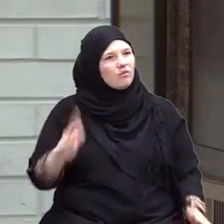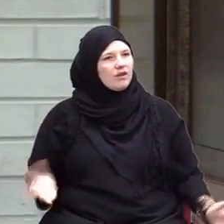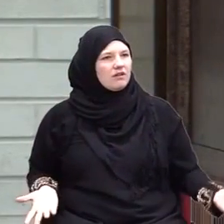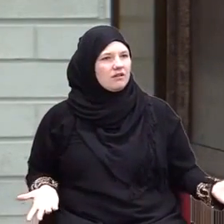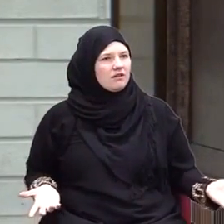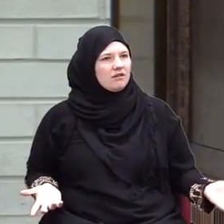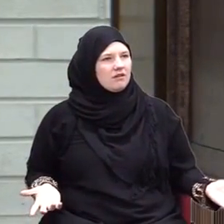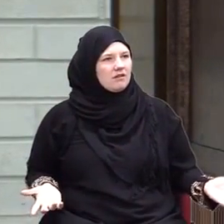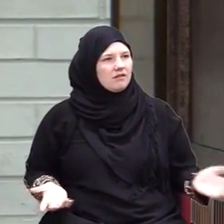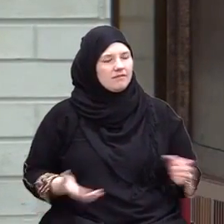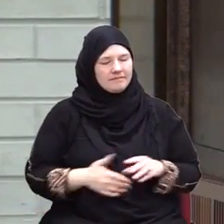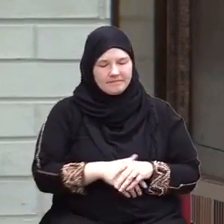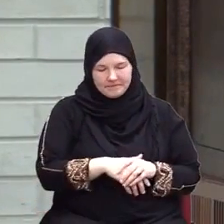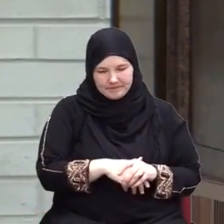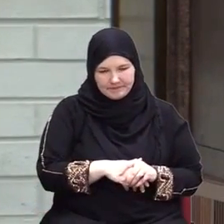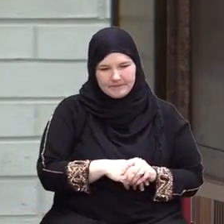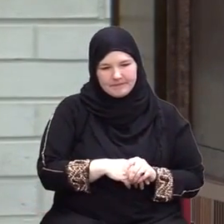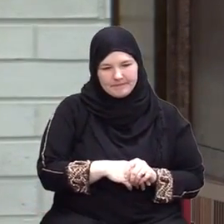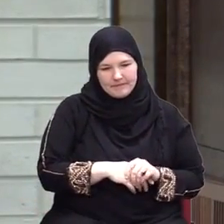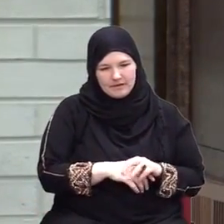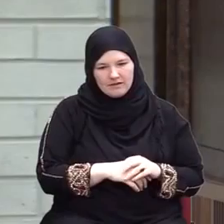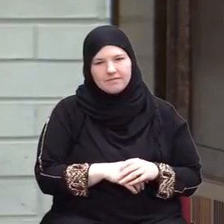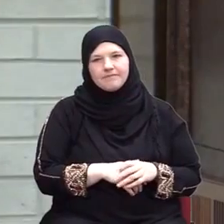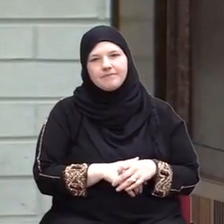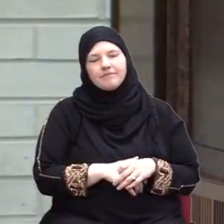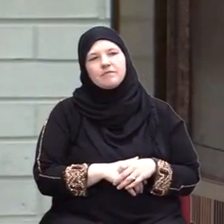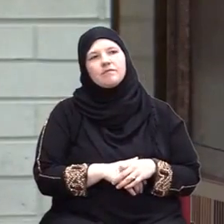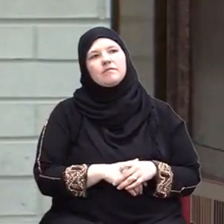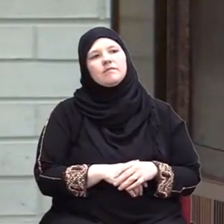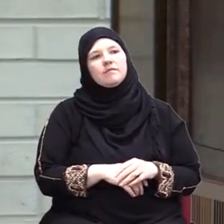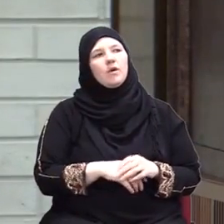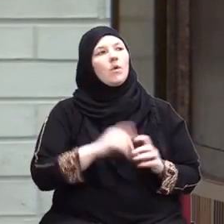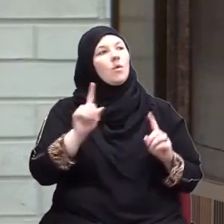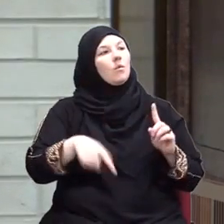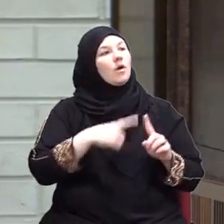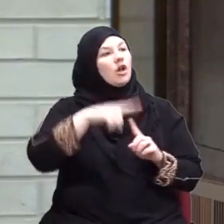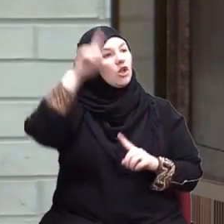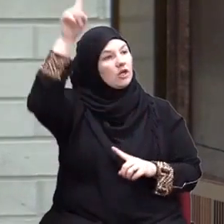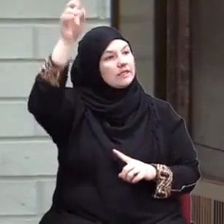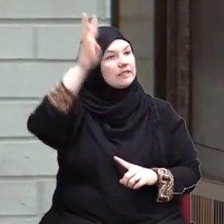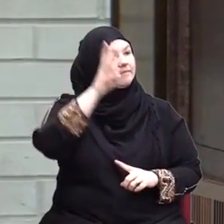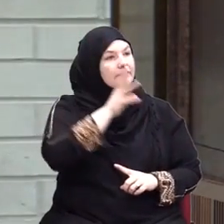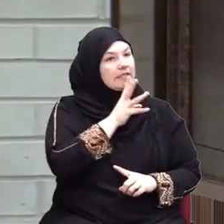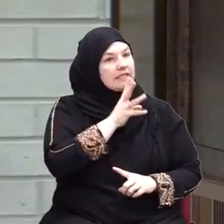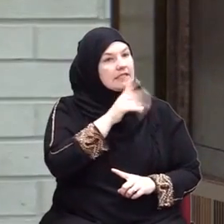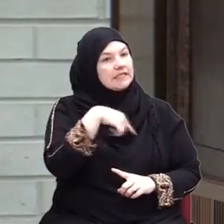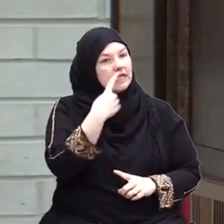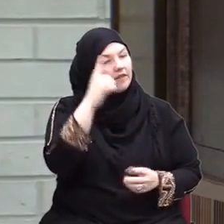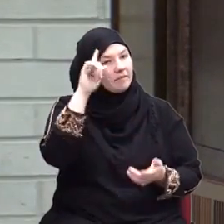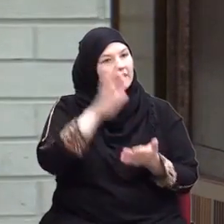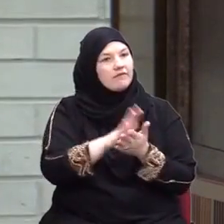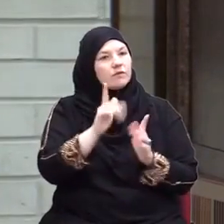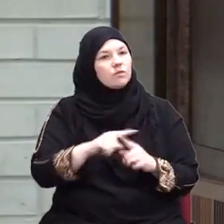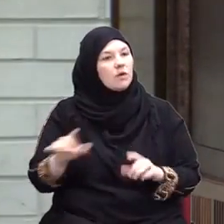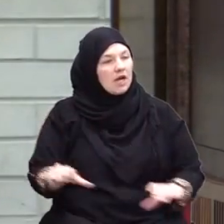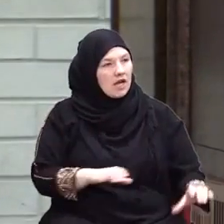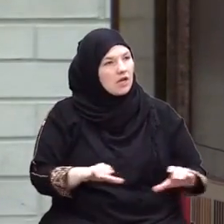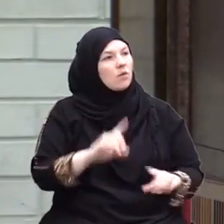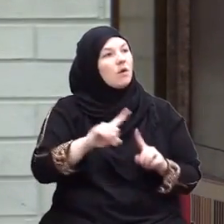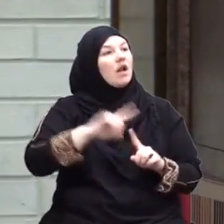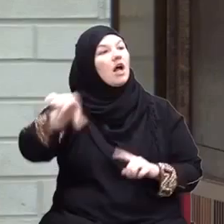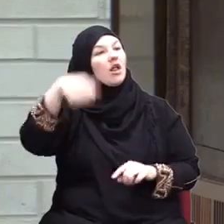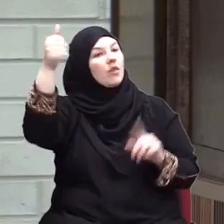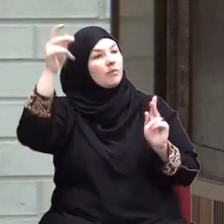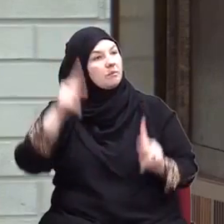is exposing the reaction, the difference of reaction. When Allah speaks, how the believers react. When someone